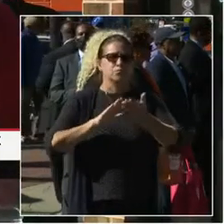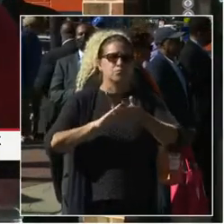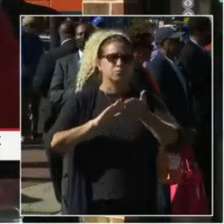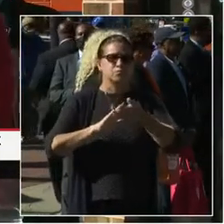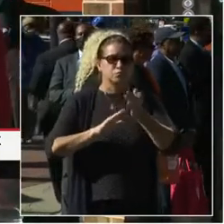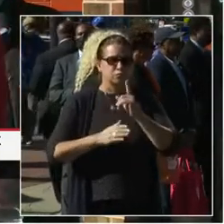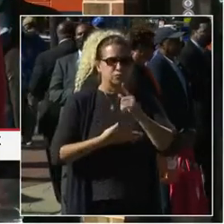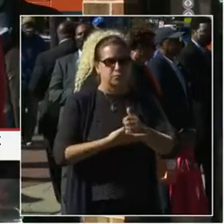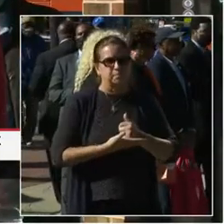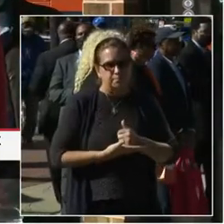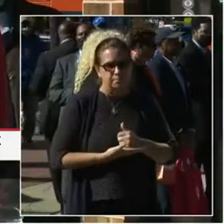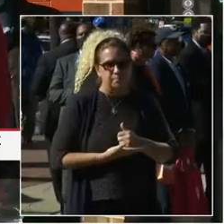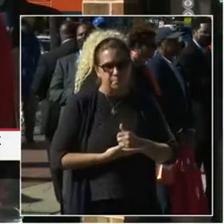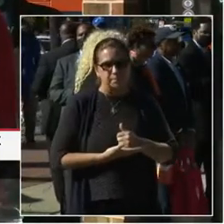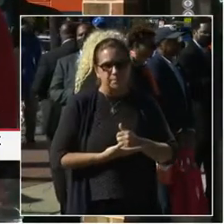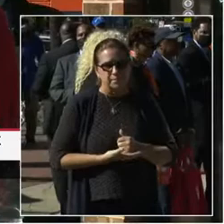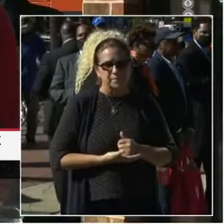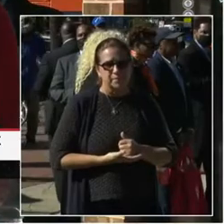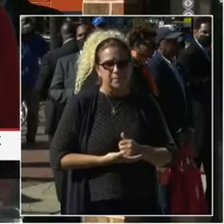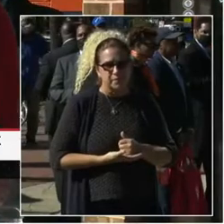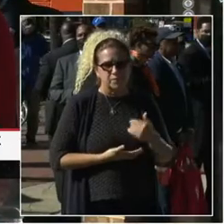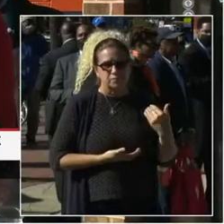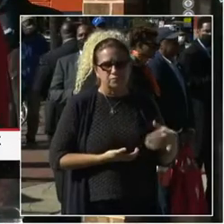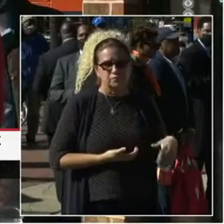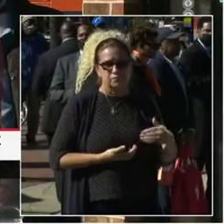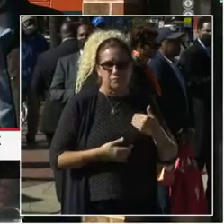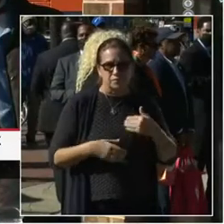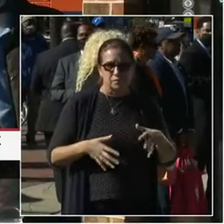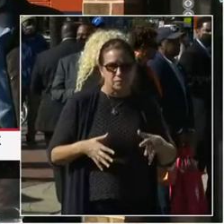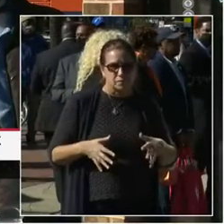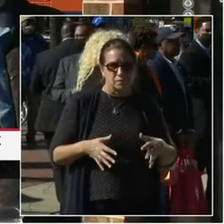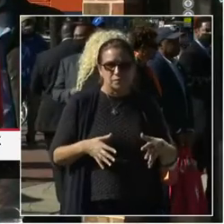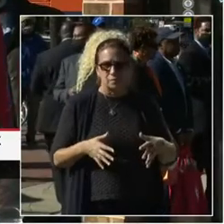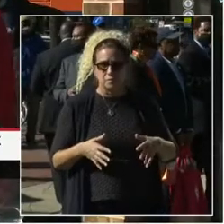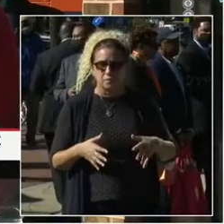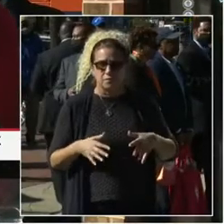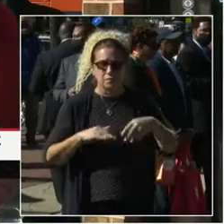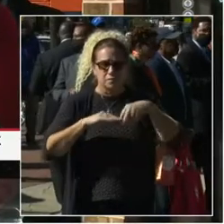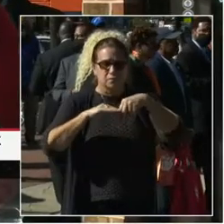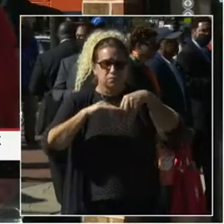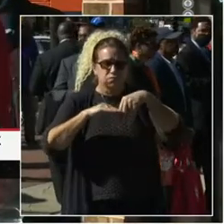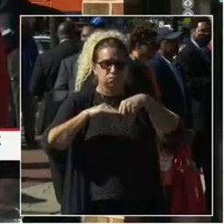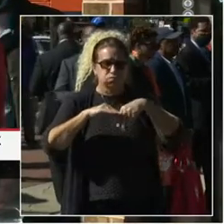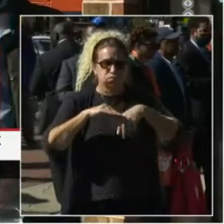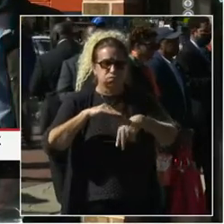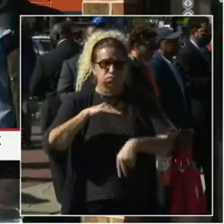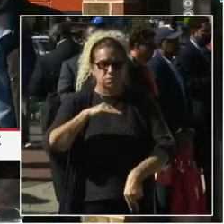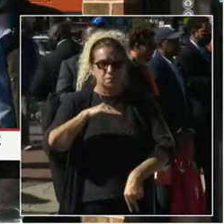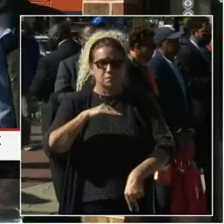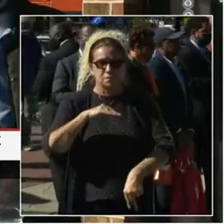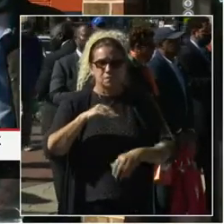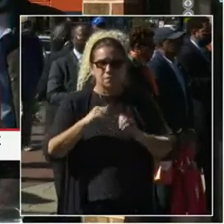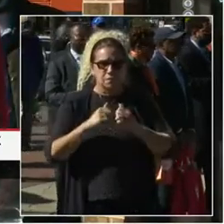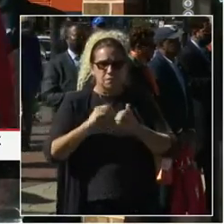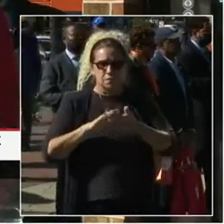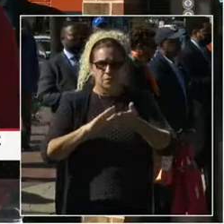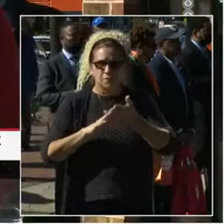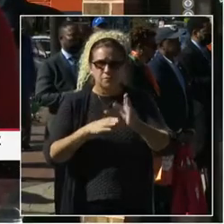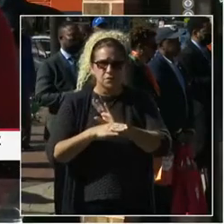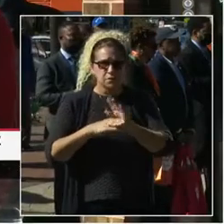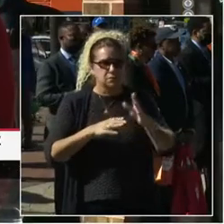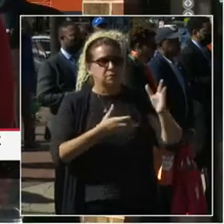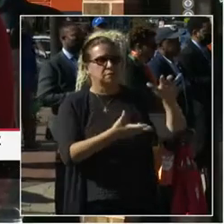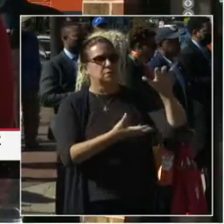in a new area where you're not quite sure if you're going to do well. And so you have to convince investors, you have to convince